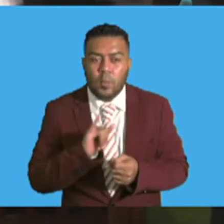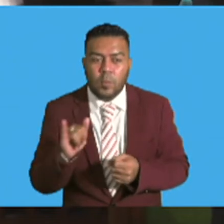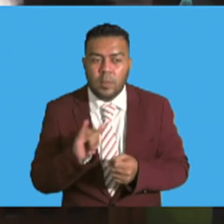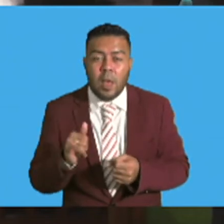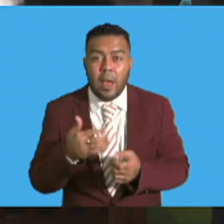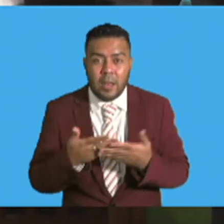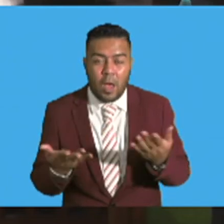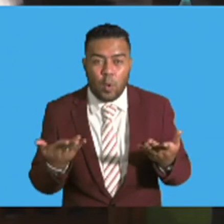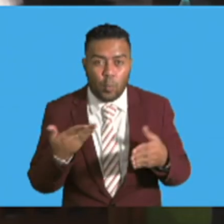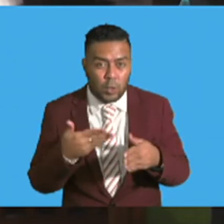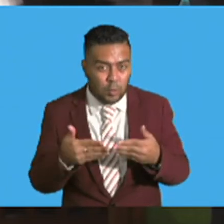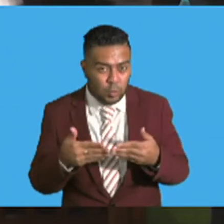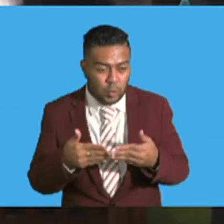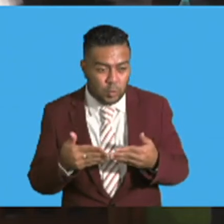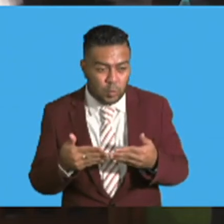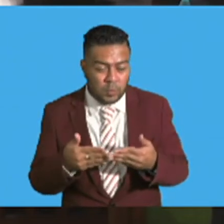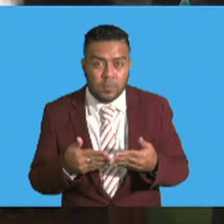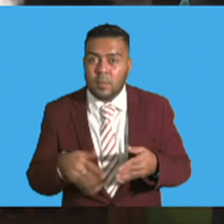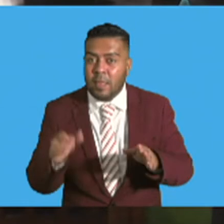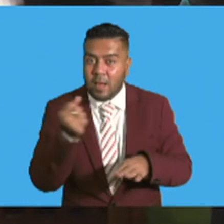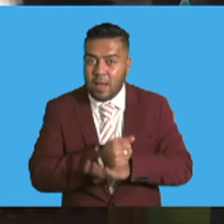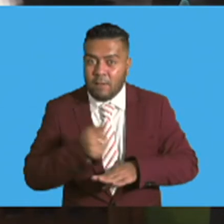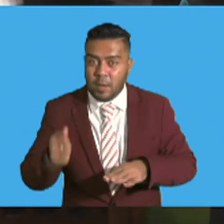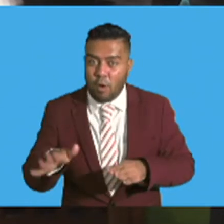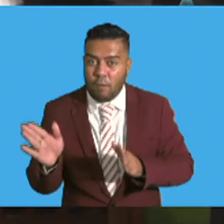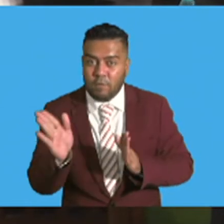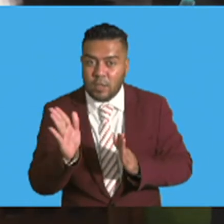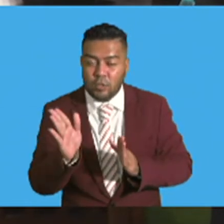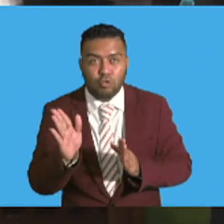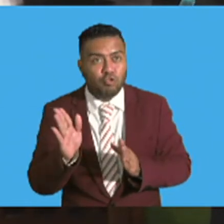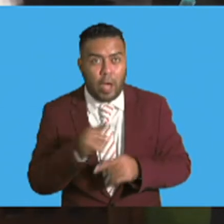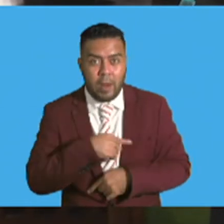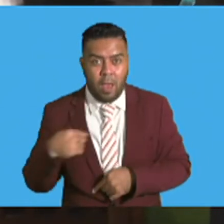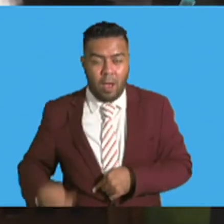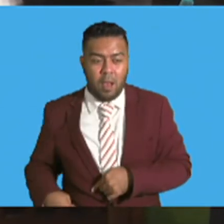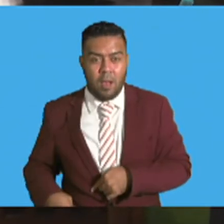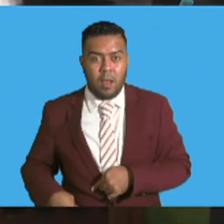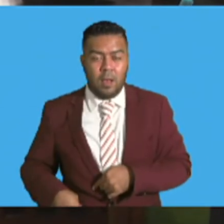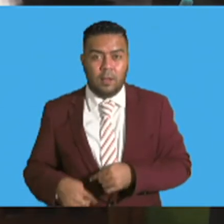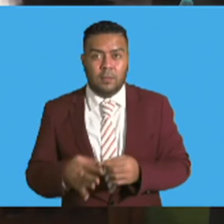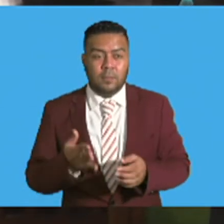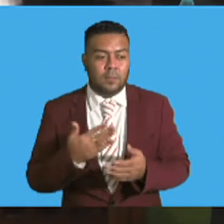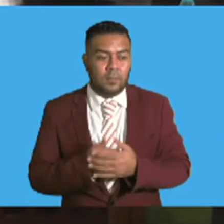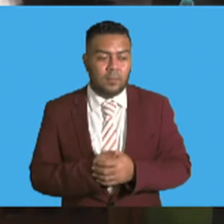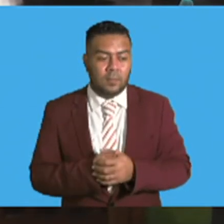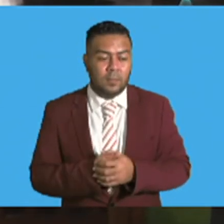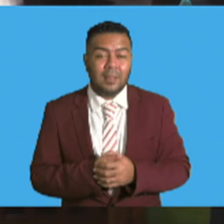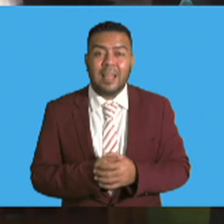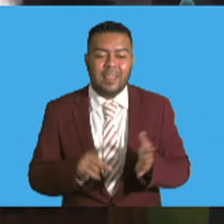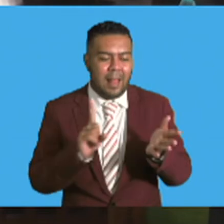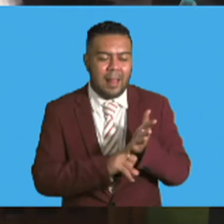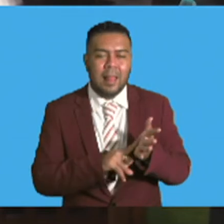now introduced, thanks to the government of China, which has got a Junkao technology station in Nandi, at Lengalenga research